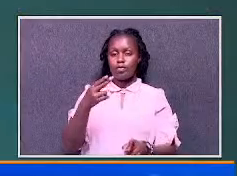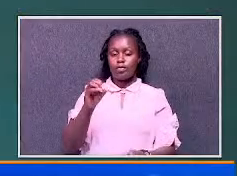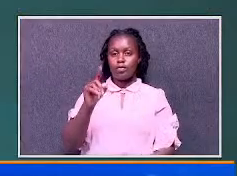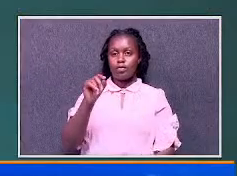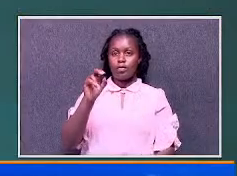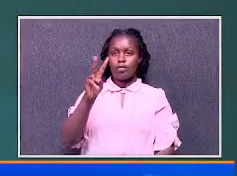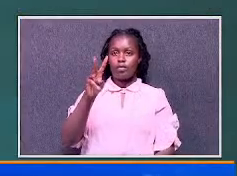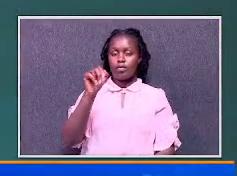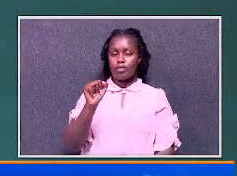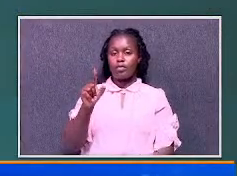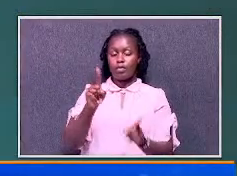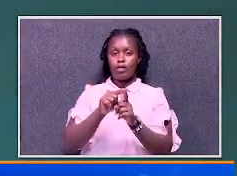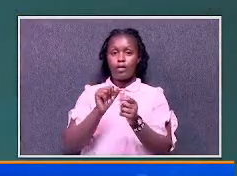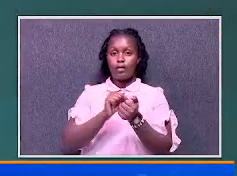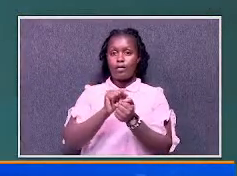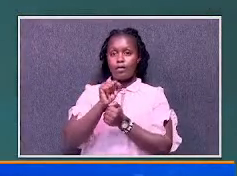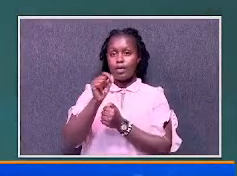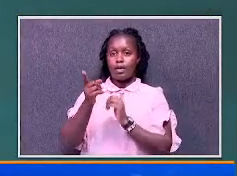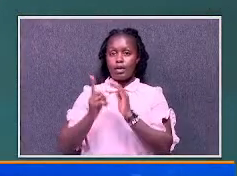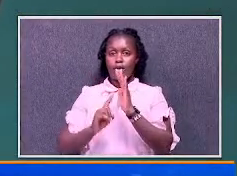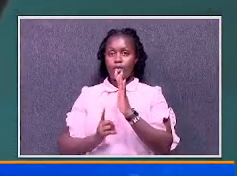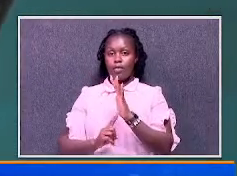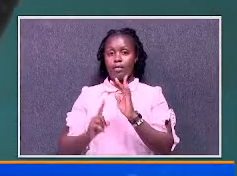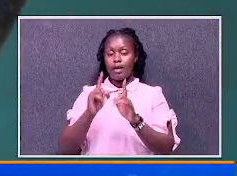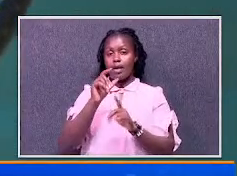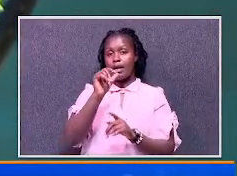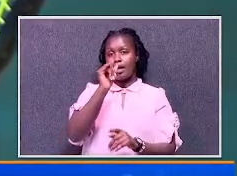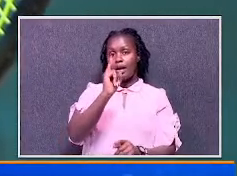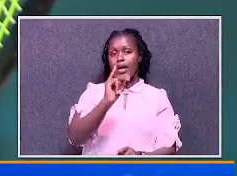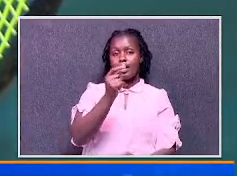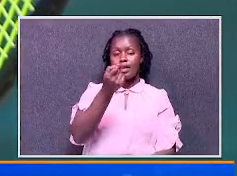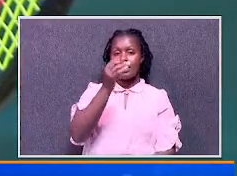to nil in the W15 Nairobi ITF Championship of the current country club. Angelo